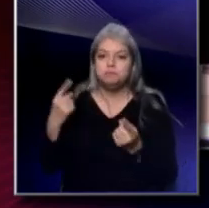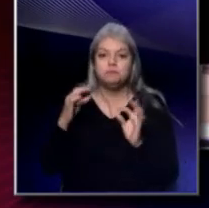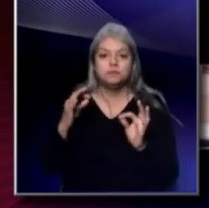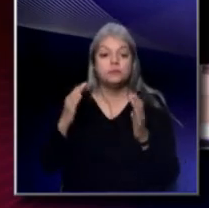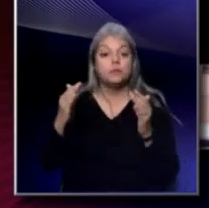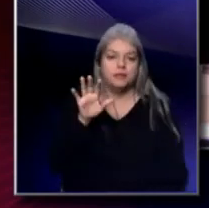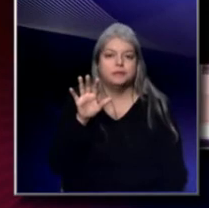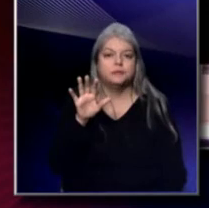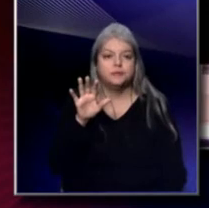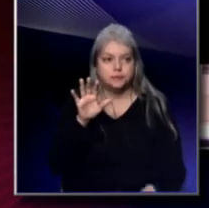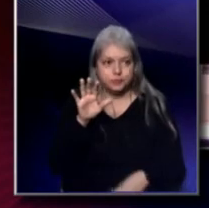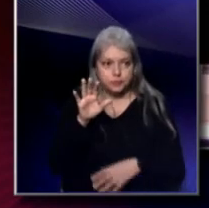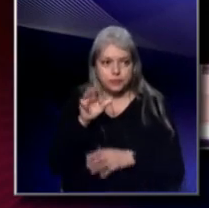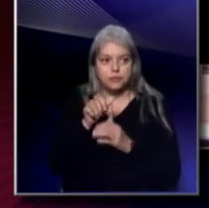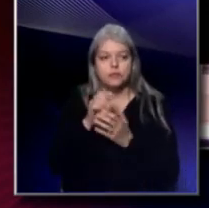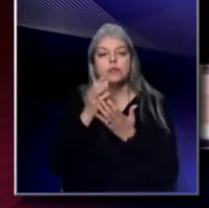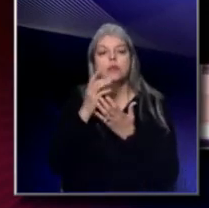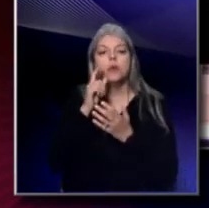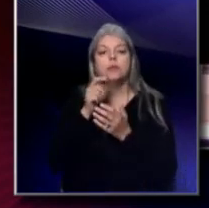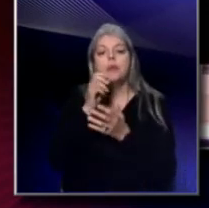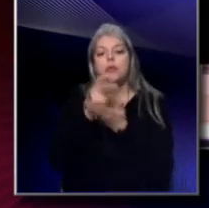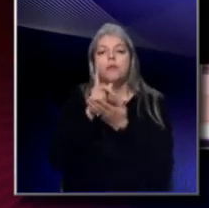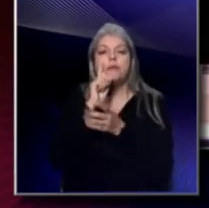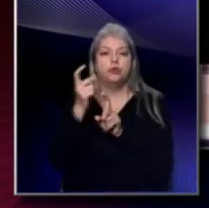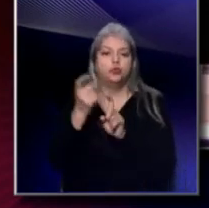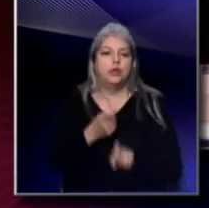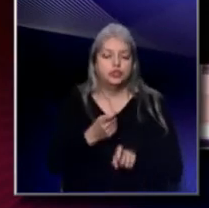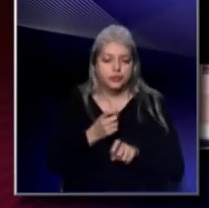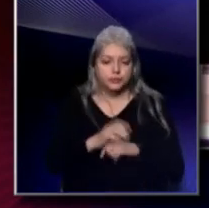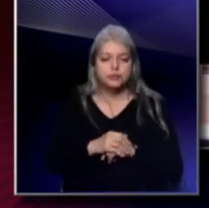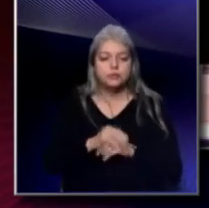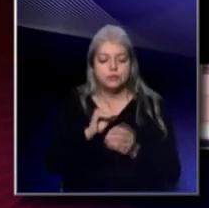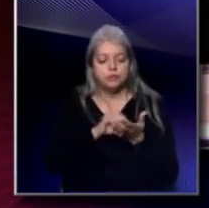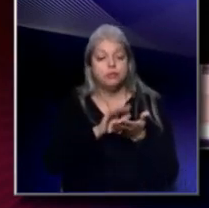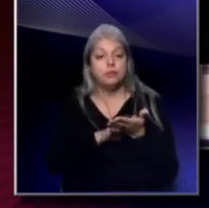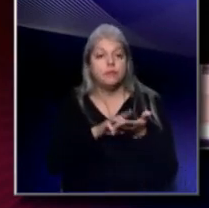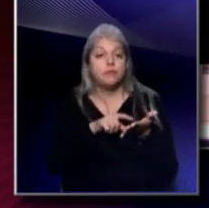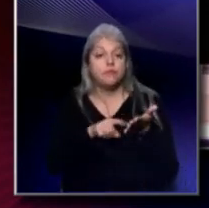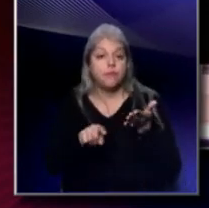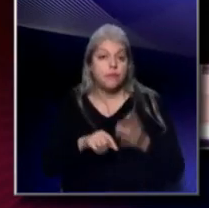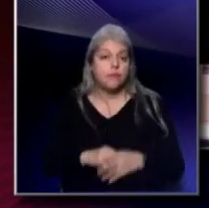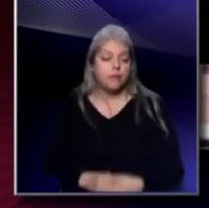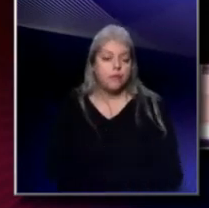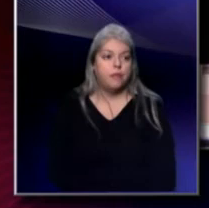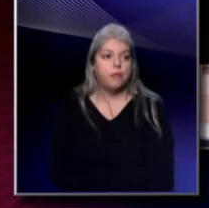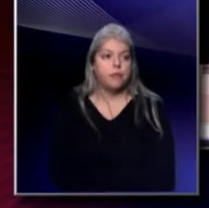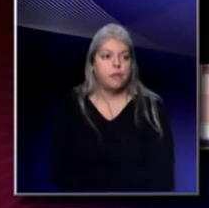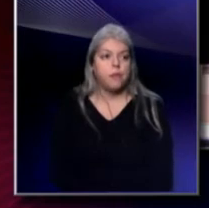to both donations, as listed on the agenda.